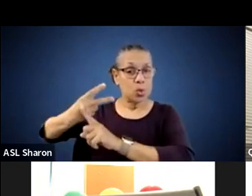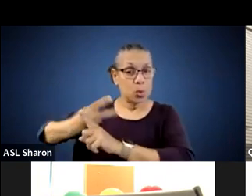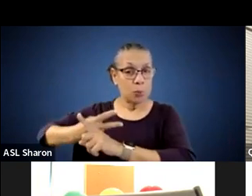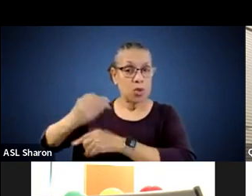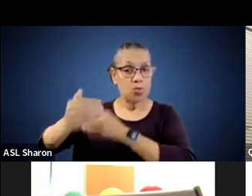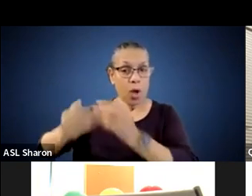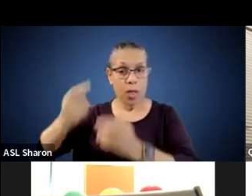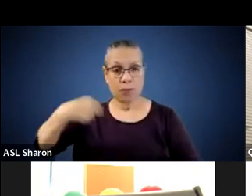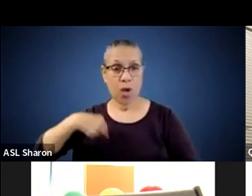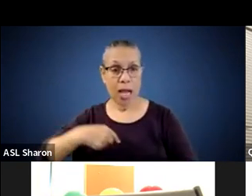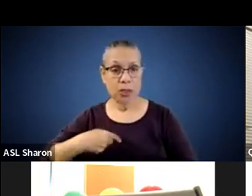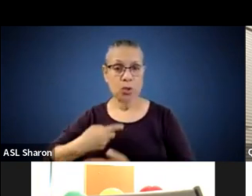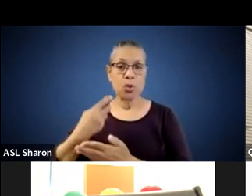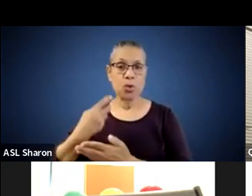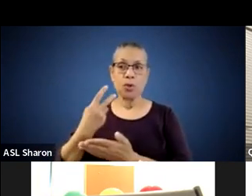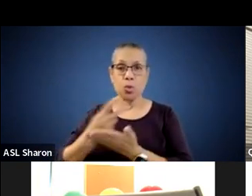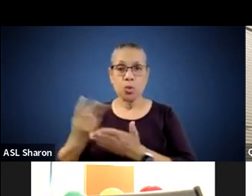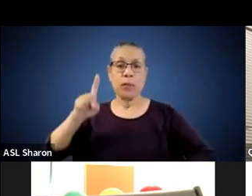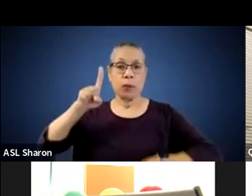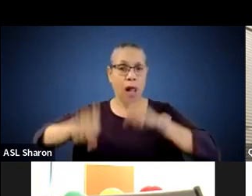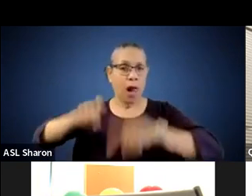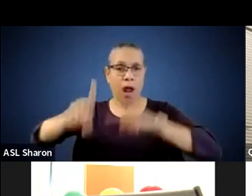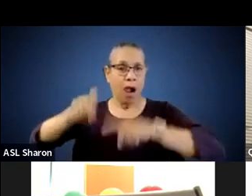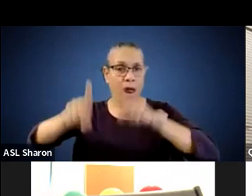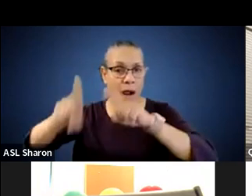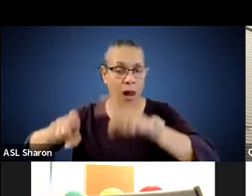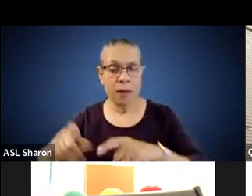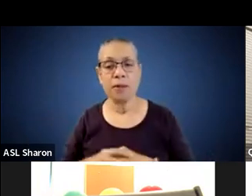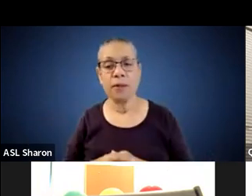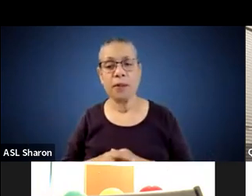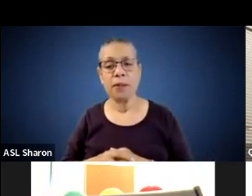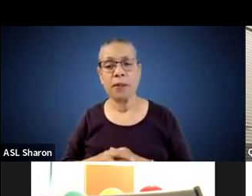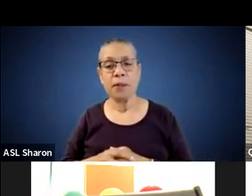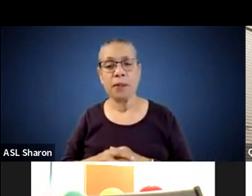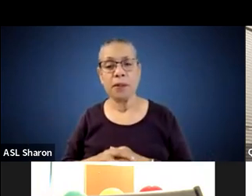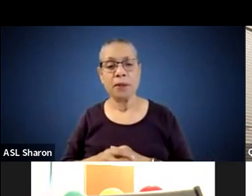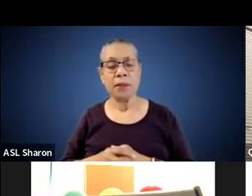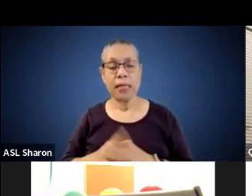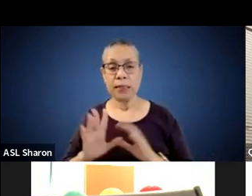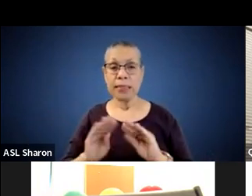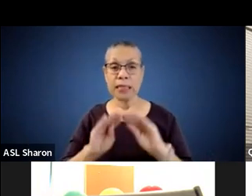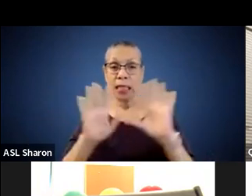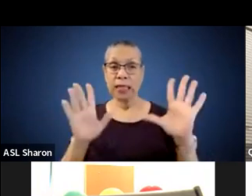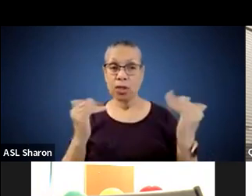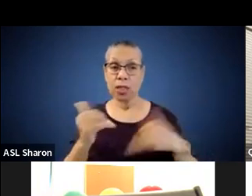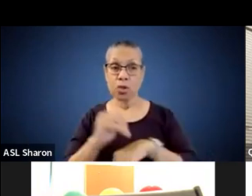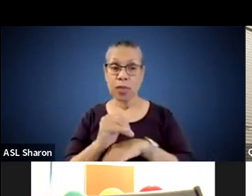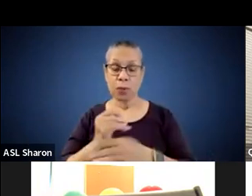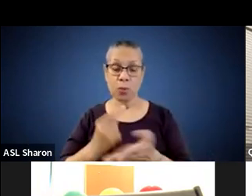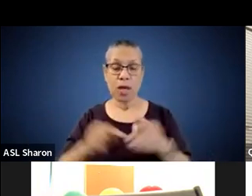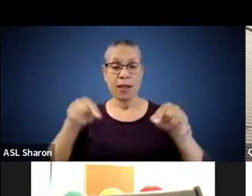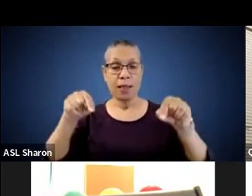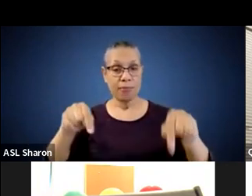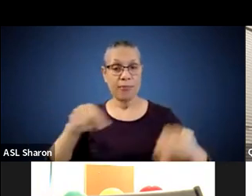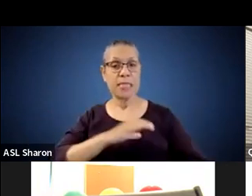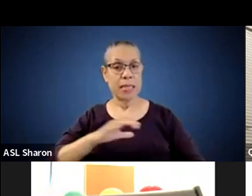asked a lot of questions it is clear as has been talked about tonight this committee